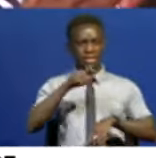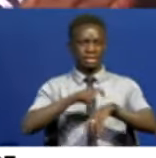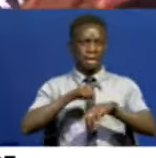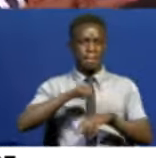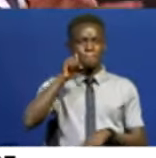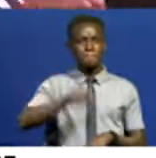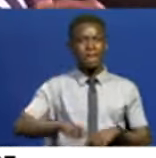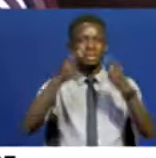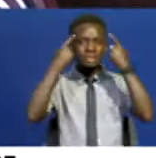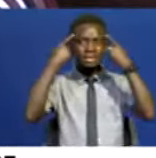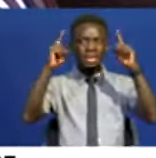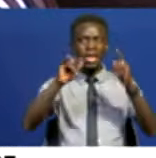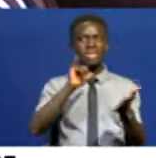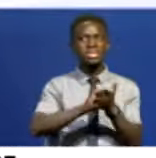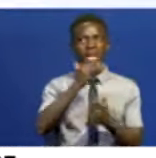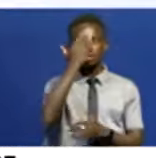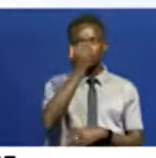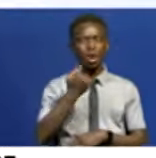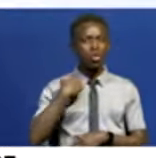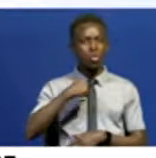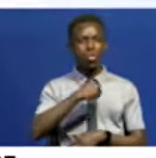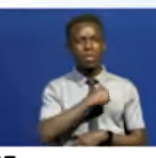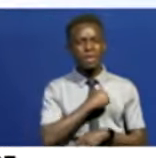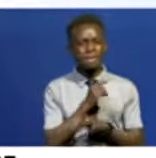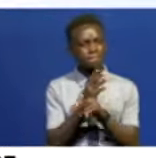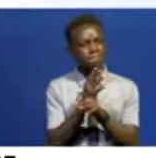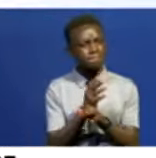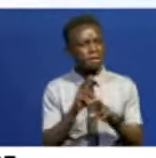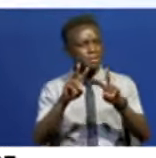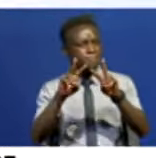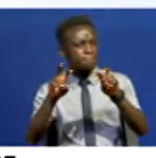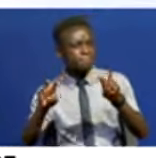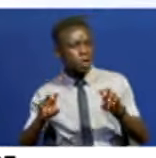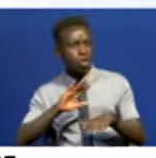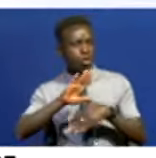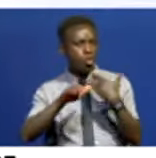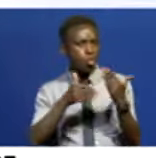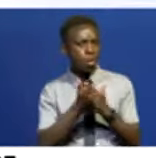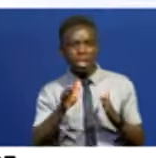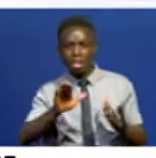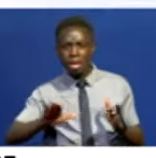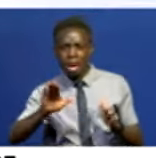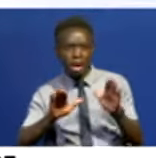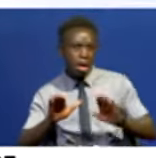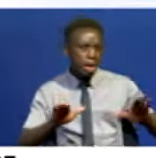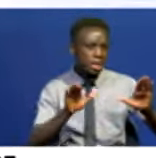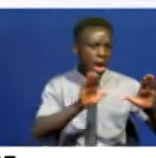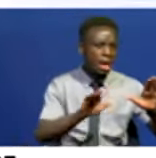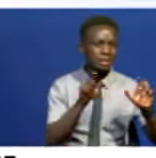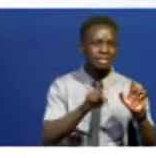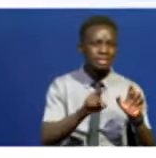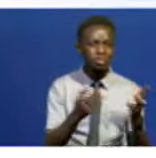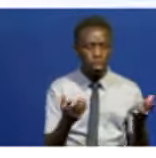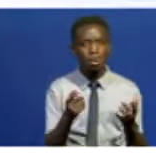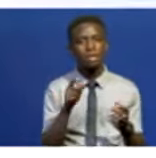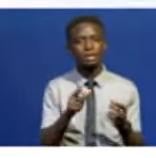to interrogate all aspects that will make it possible to roll out universal health coverage without